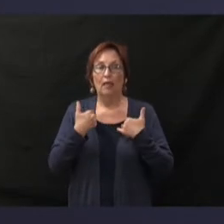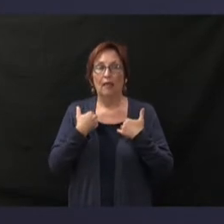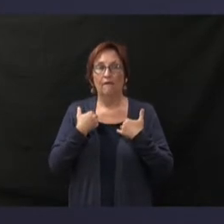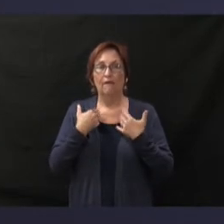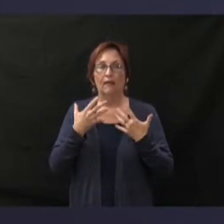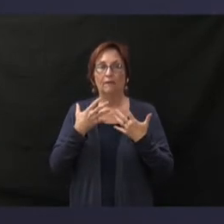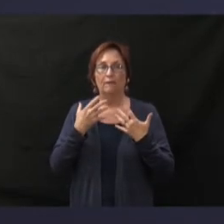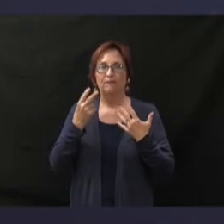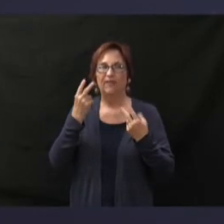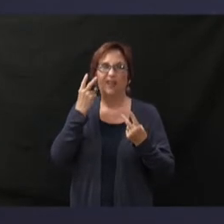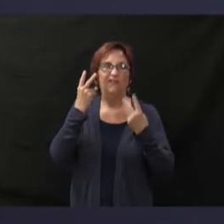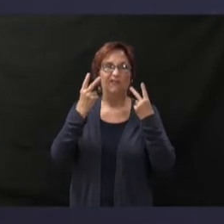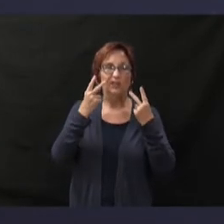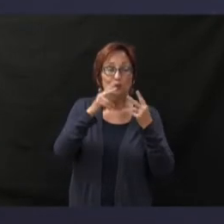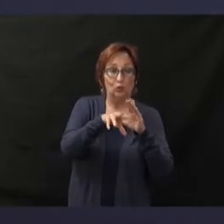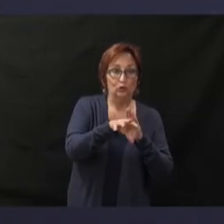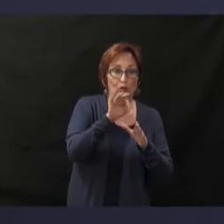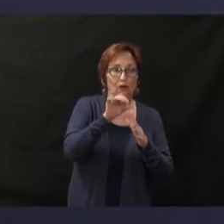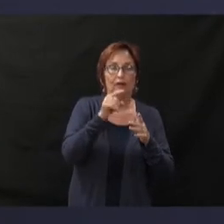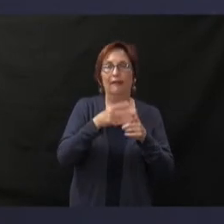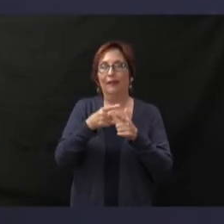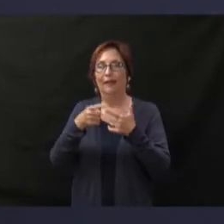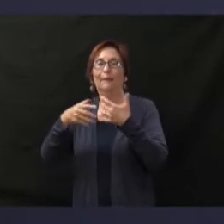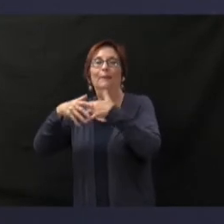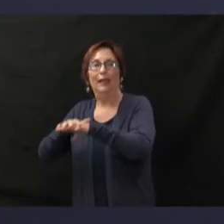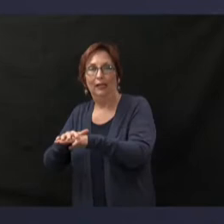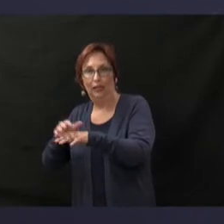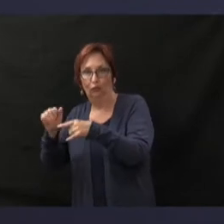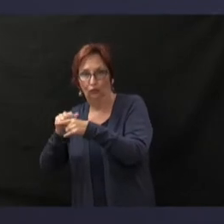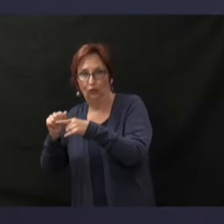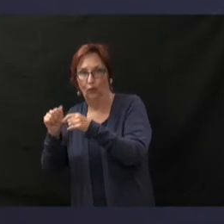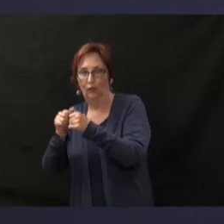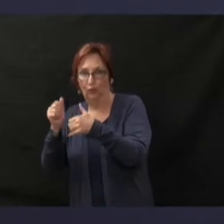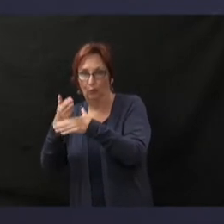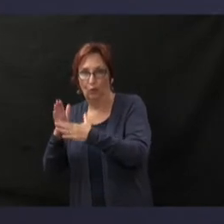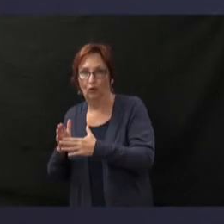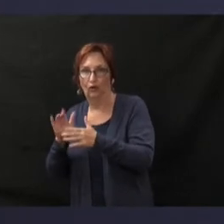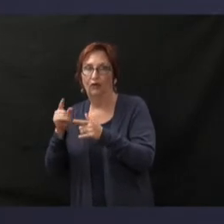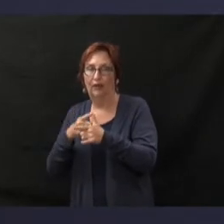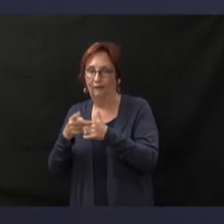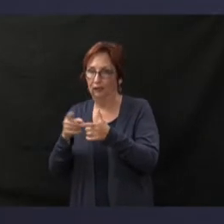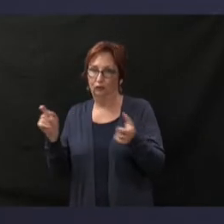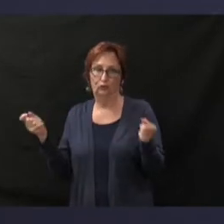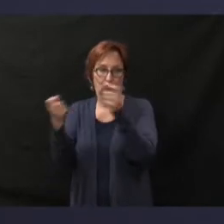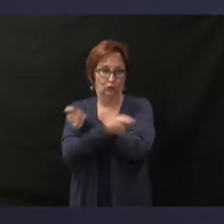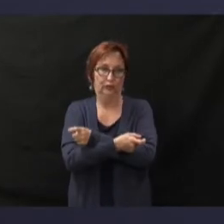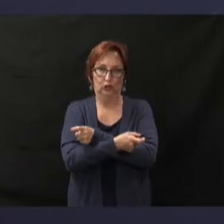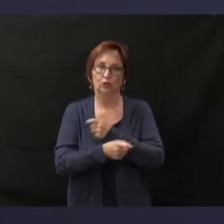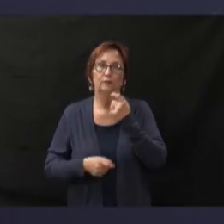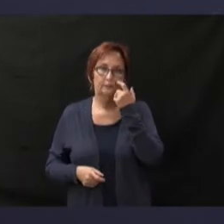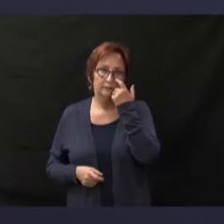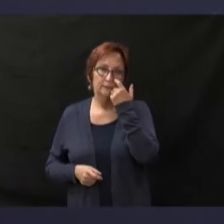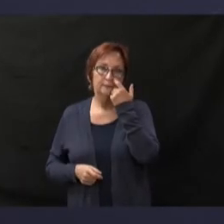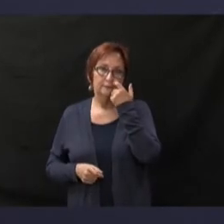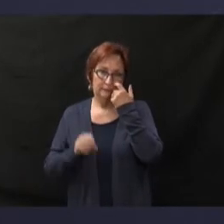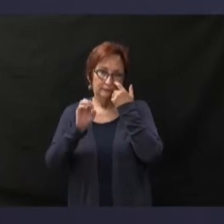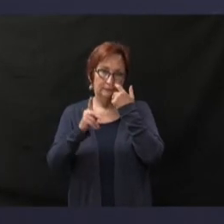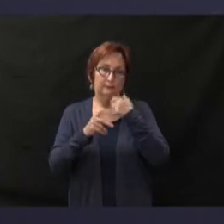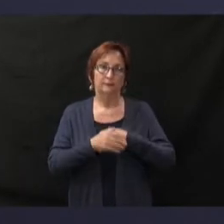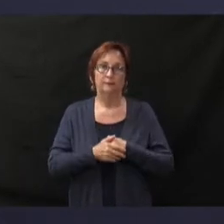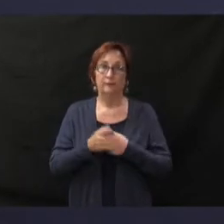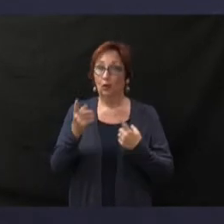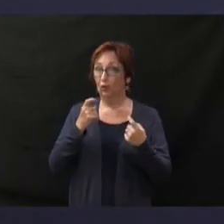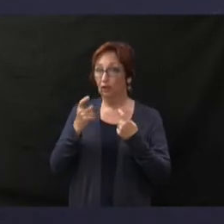a visual drill, then a blending drill with your partner, and then switch. Okay?